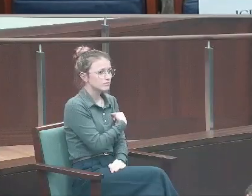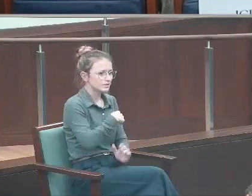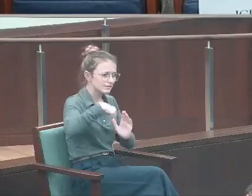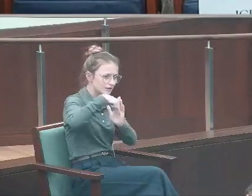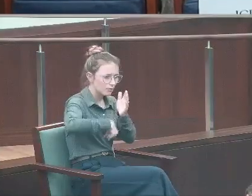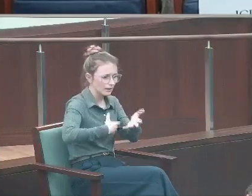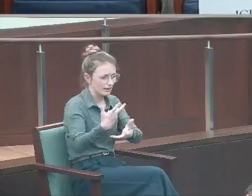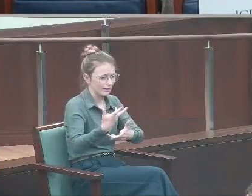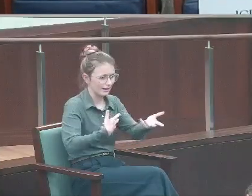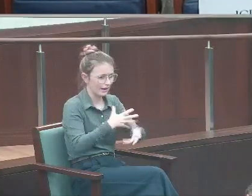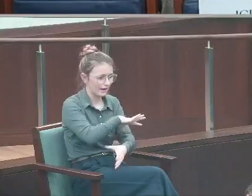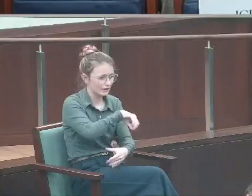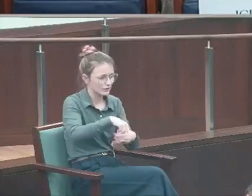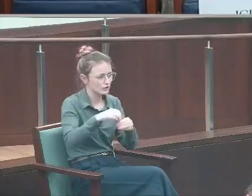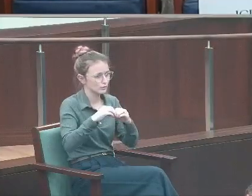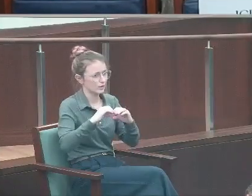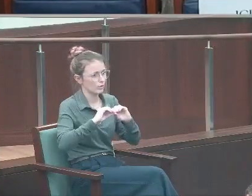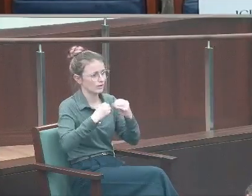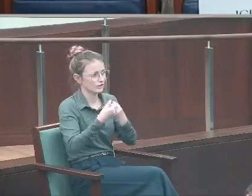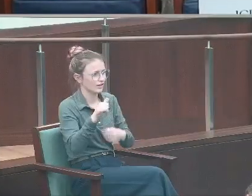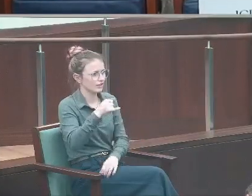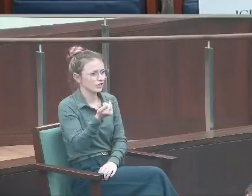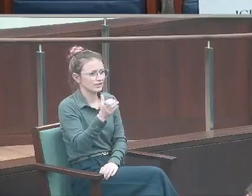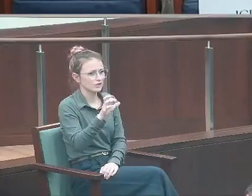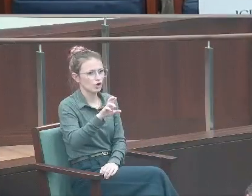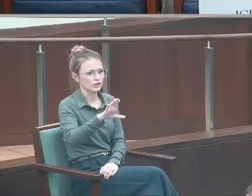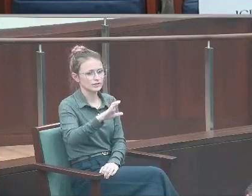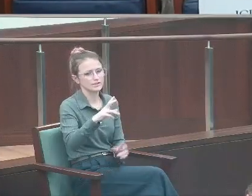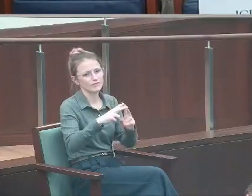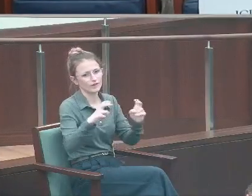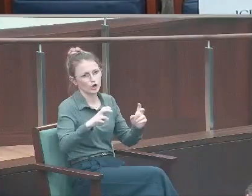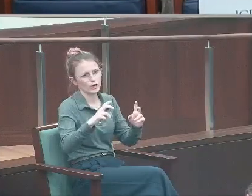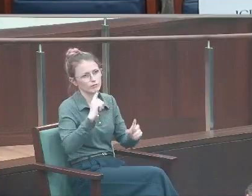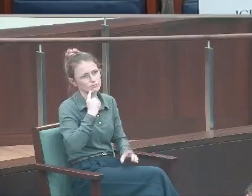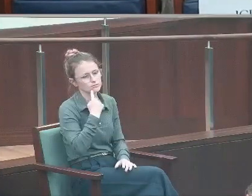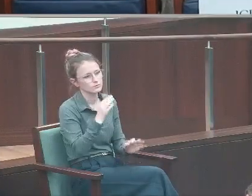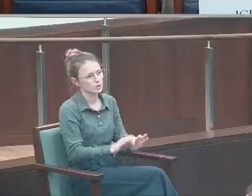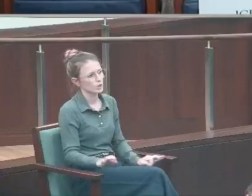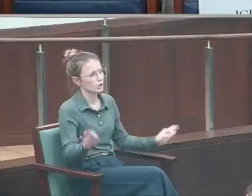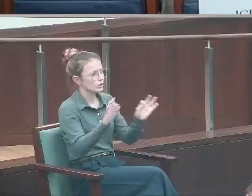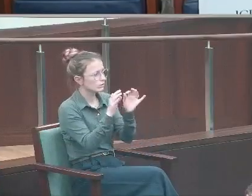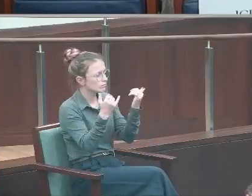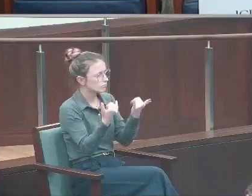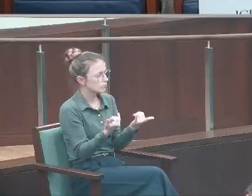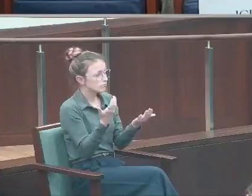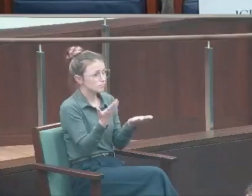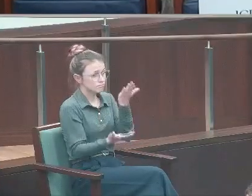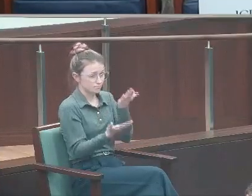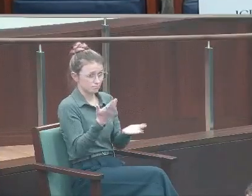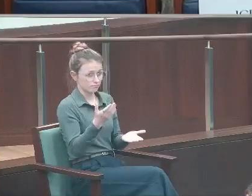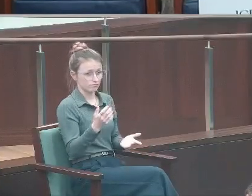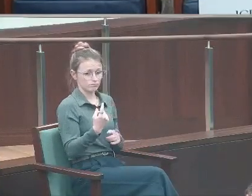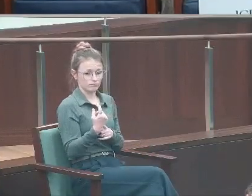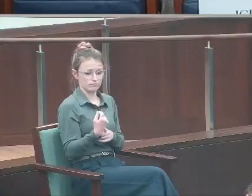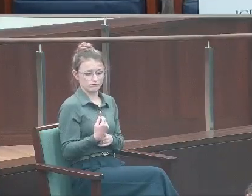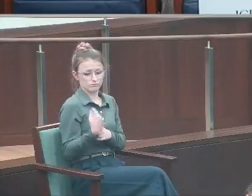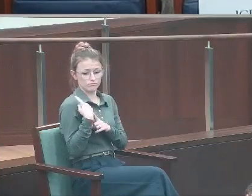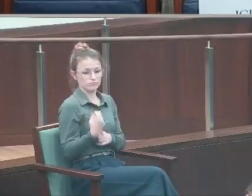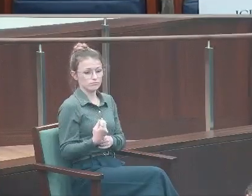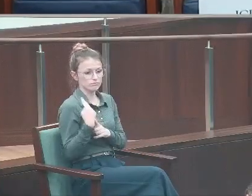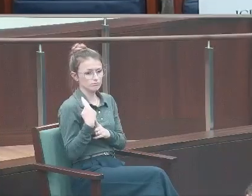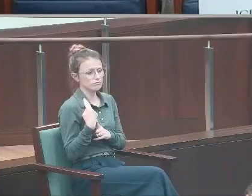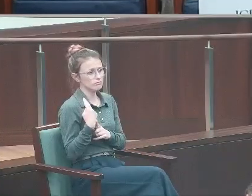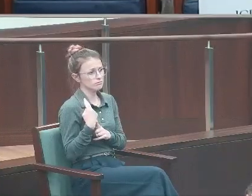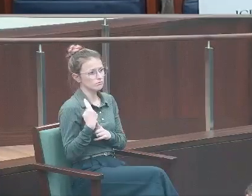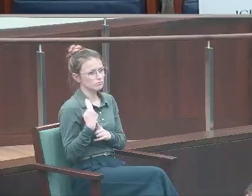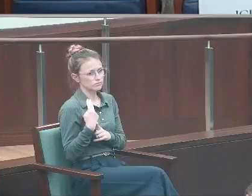through organizations like the JCRC is so crucial right now in a way that perhaps even a year ago, and it was very,